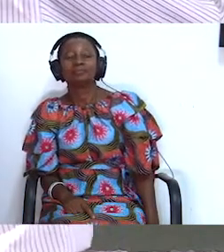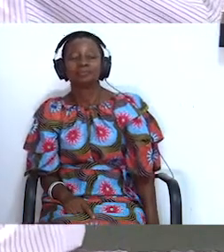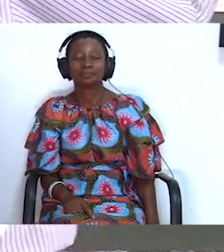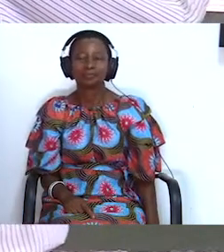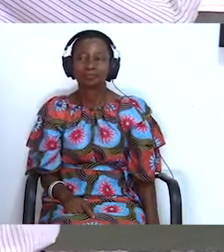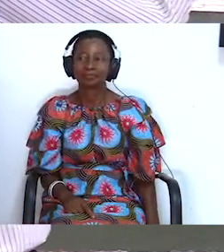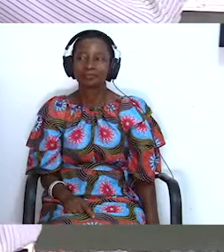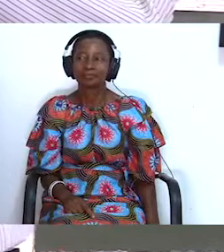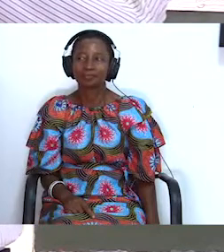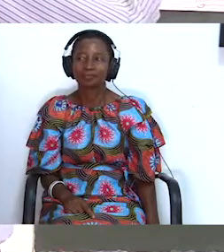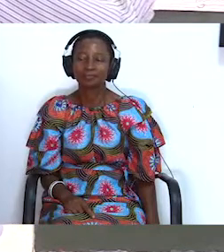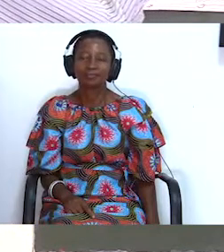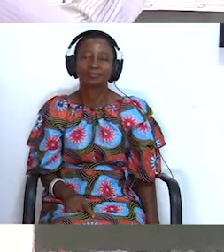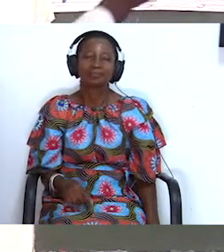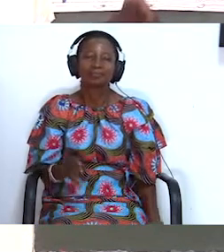up,